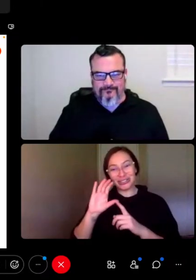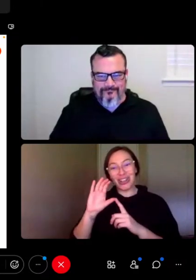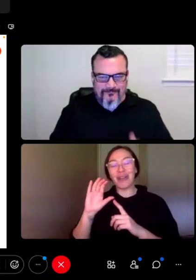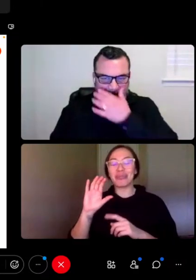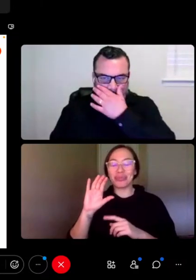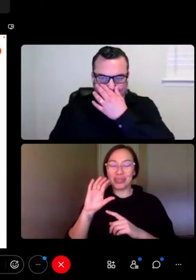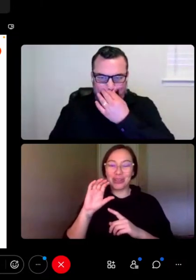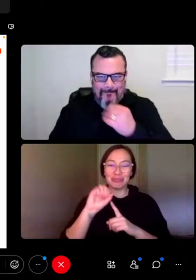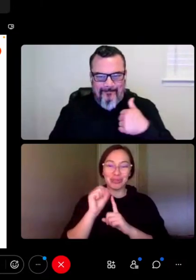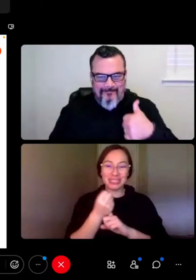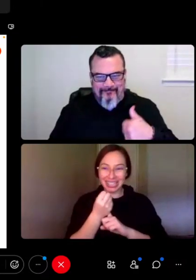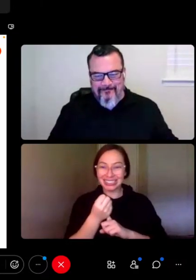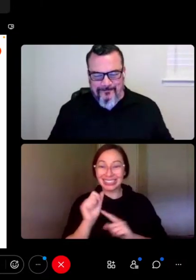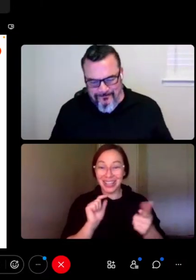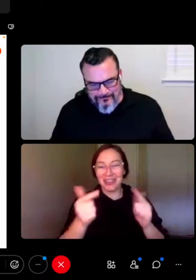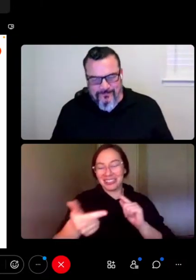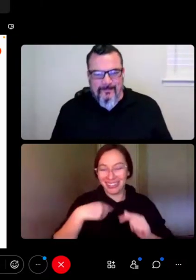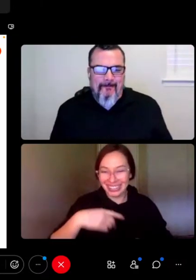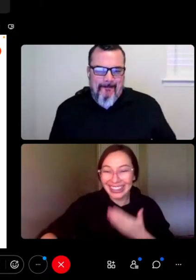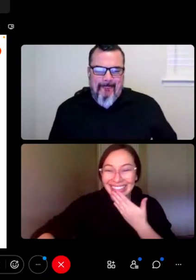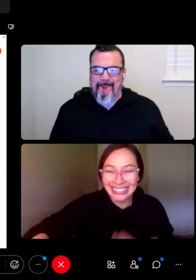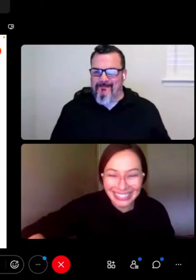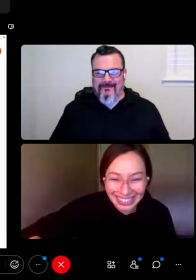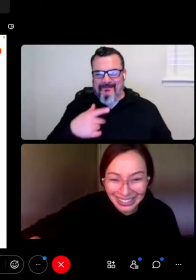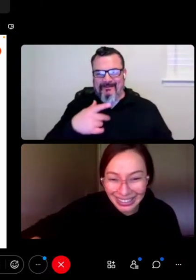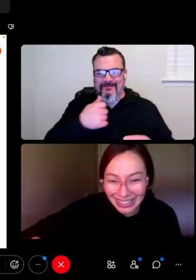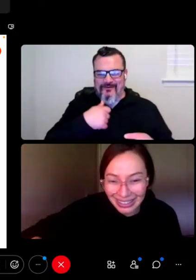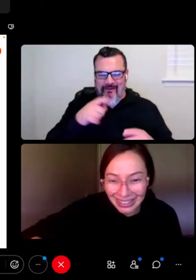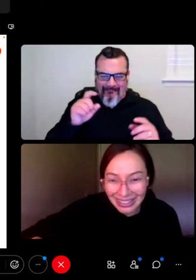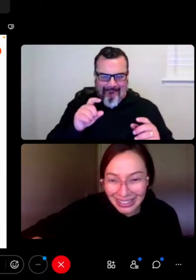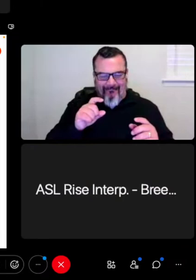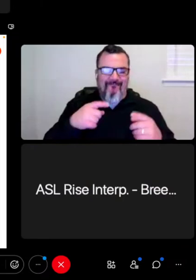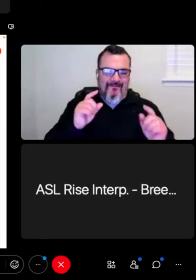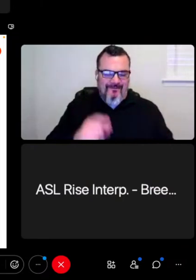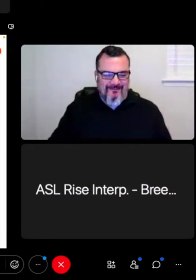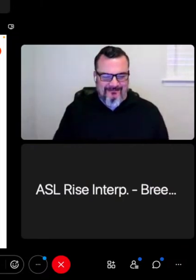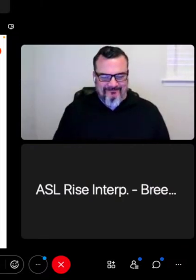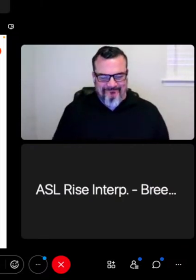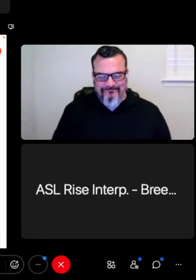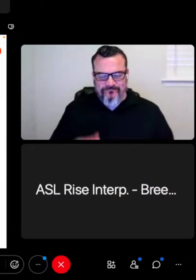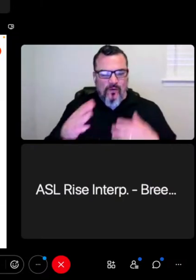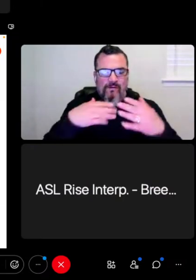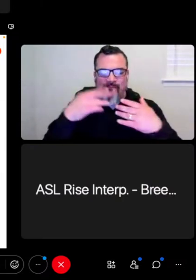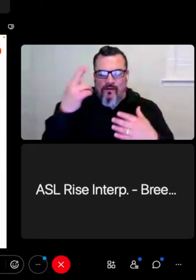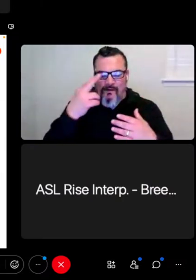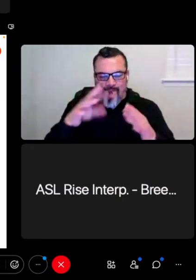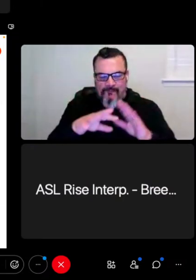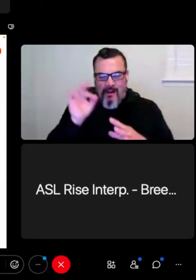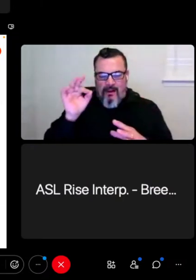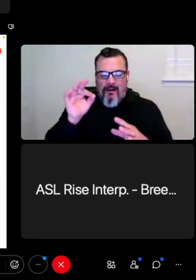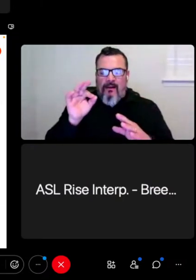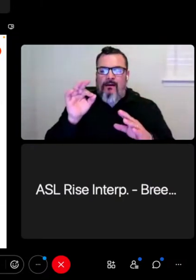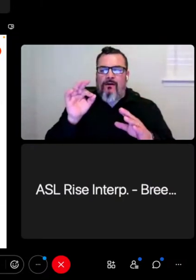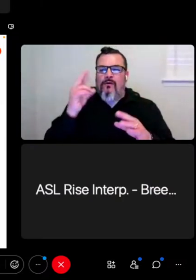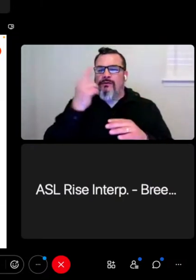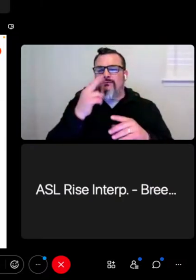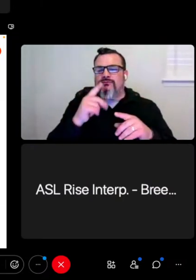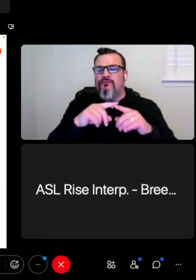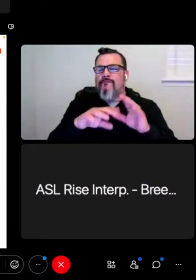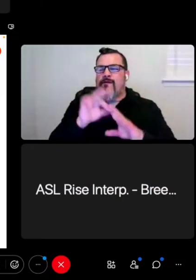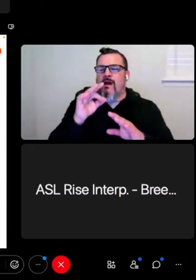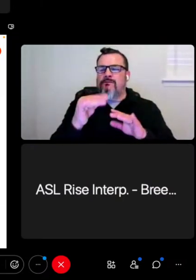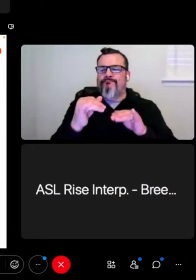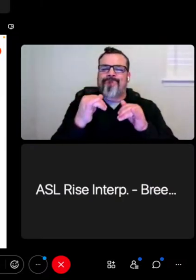on. So how do you get along when you individual trustees, for whatever reason, find it difficult to find common ground? It